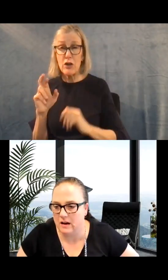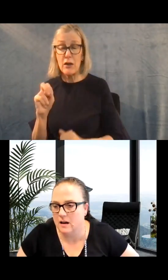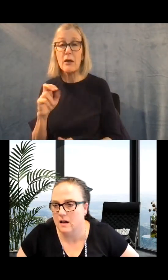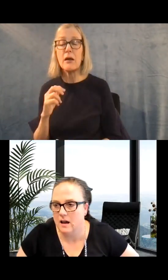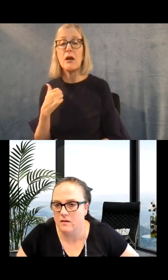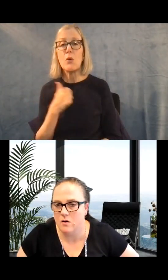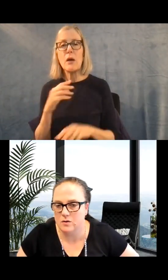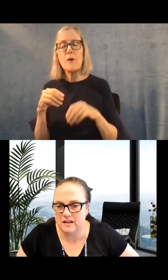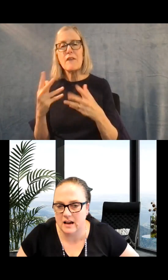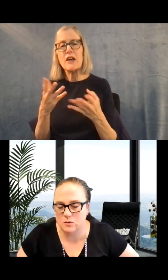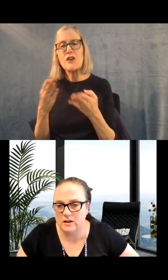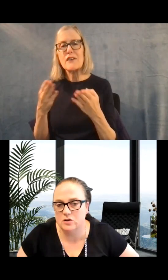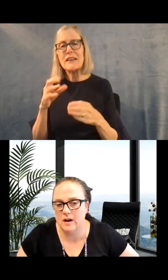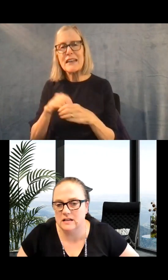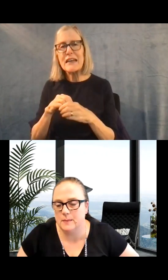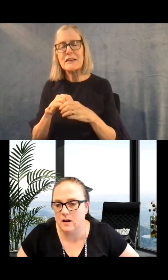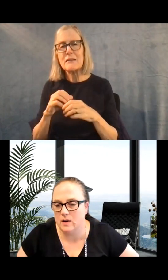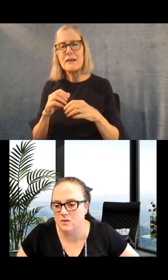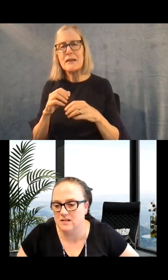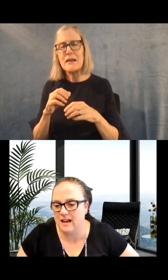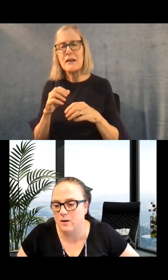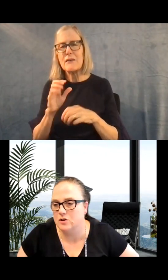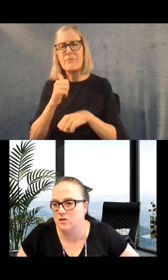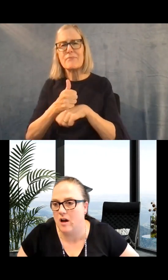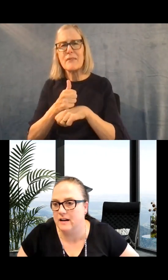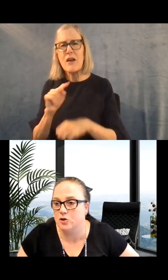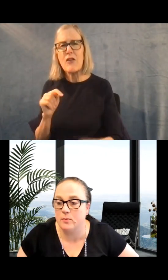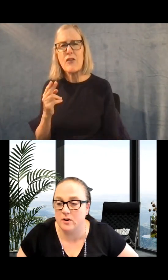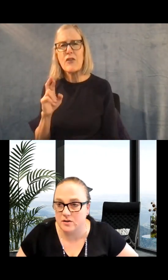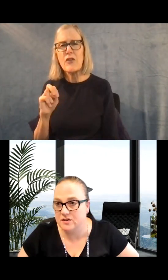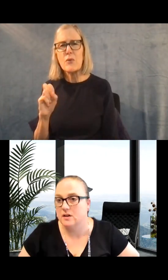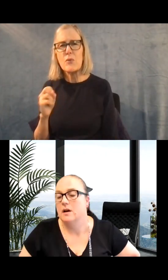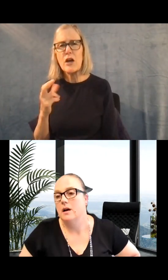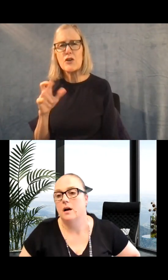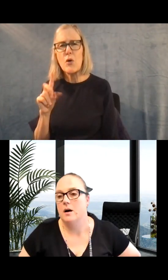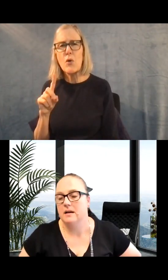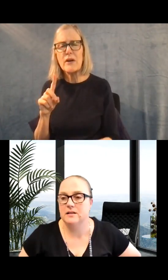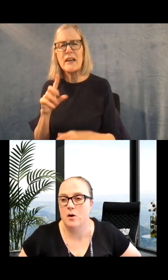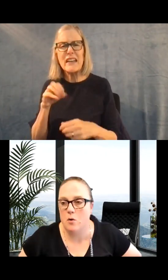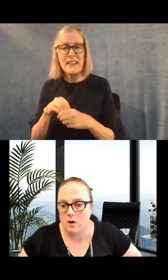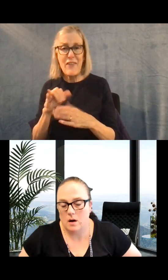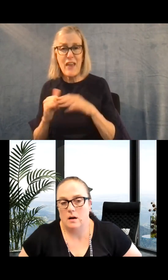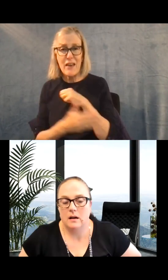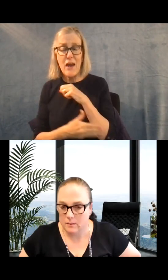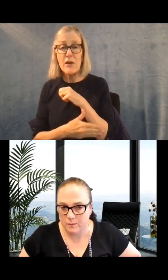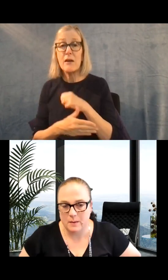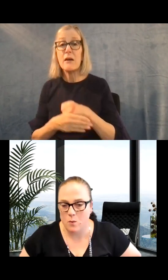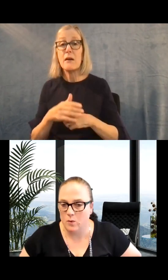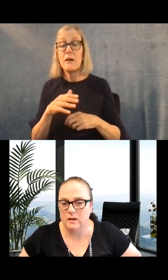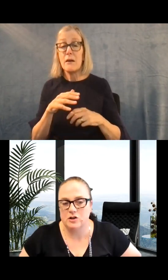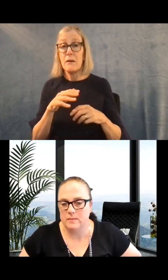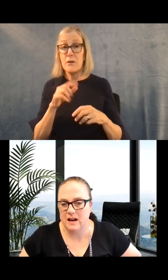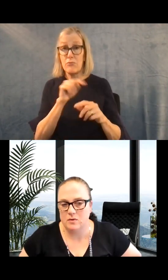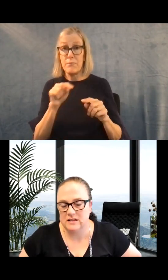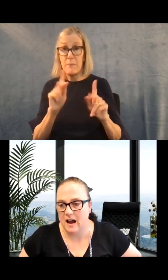in the county, and those that we do not speak, we use language line interpreters. And so